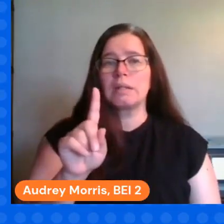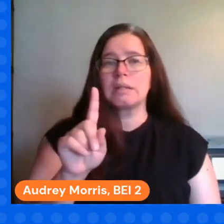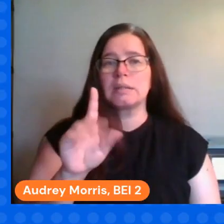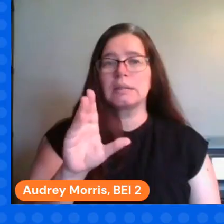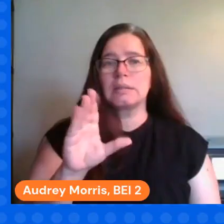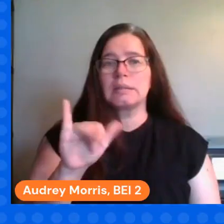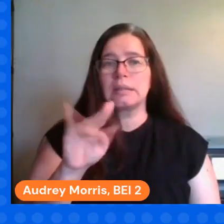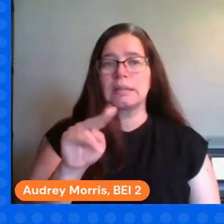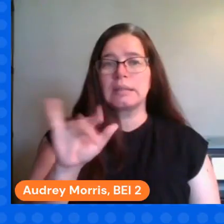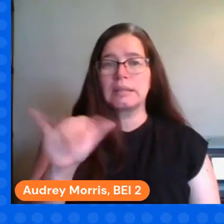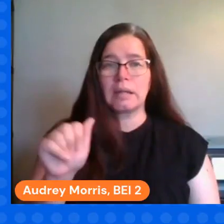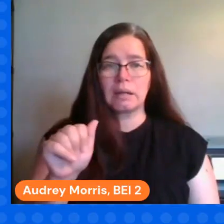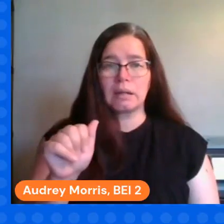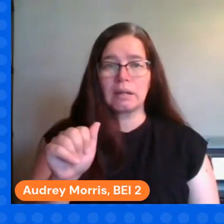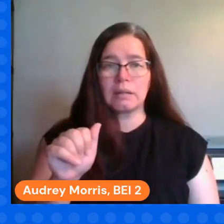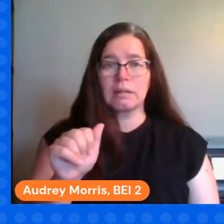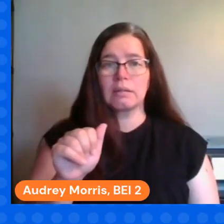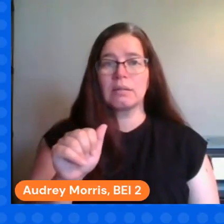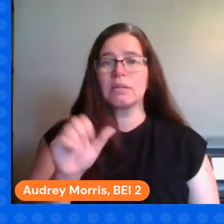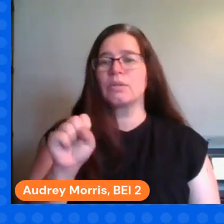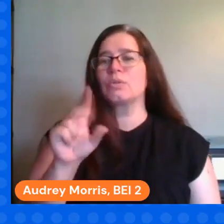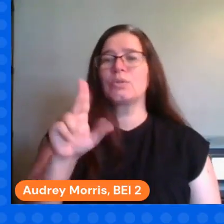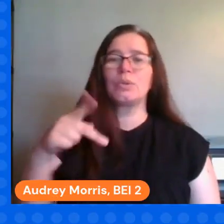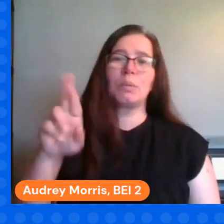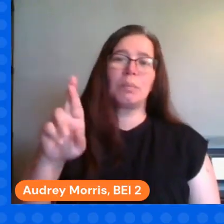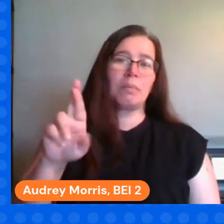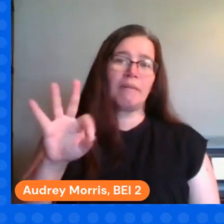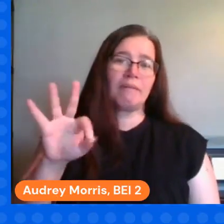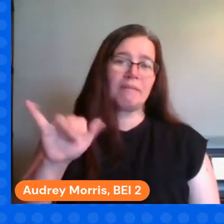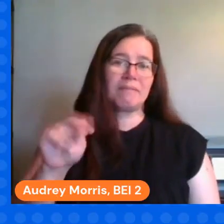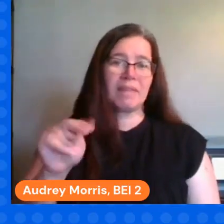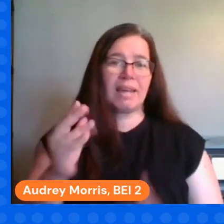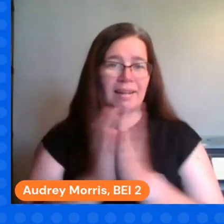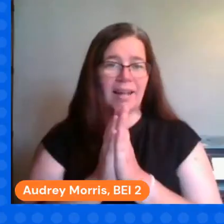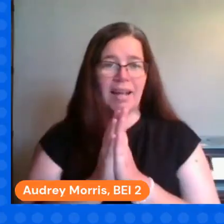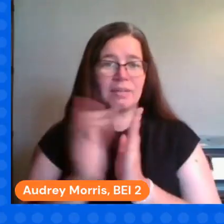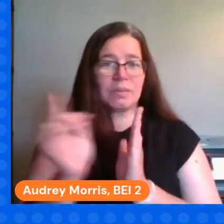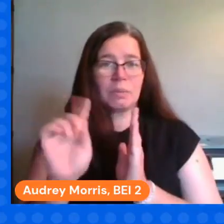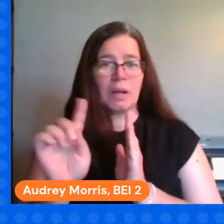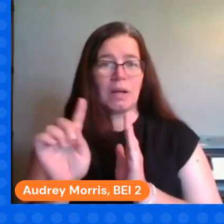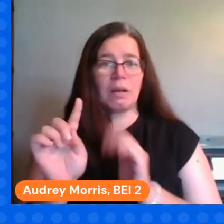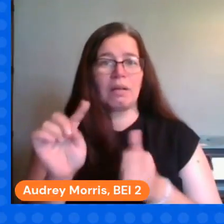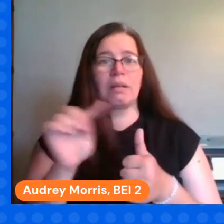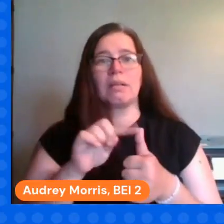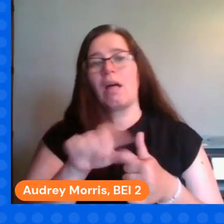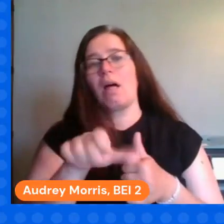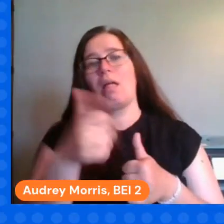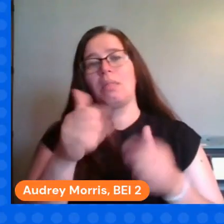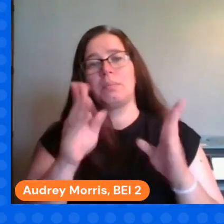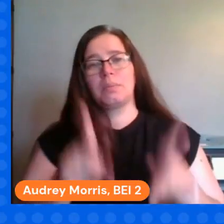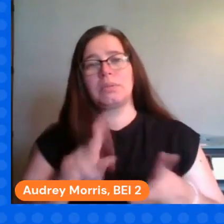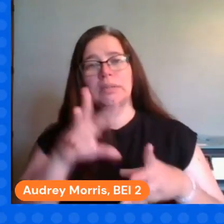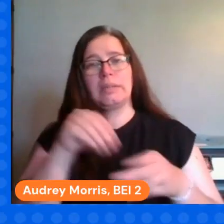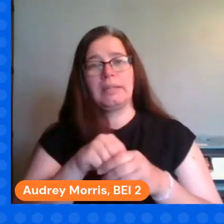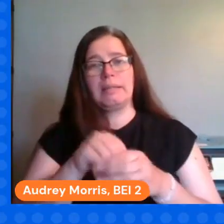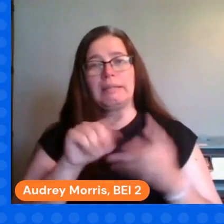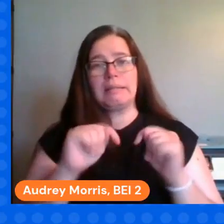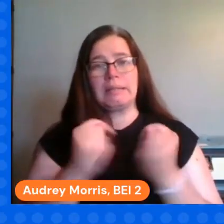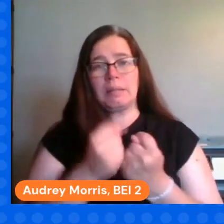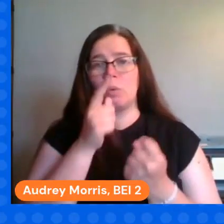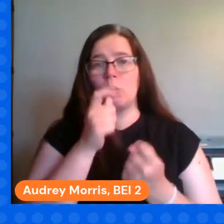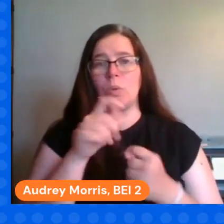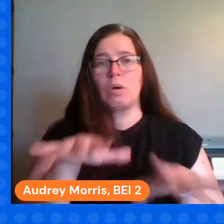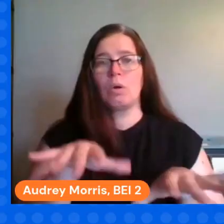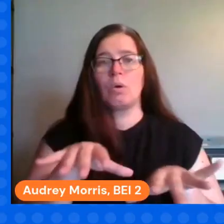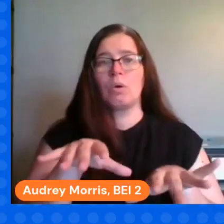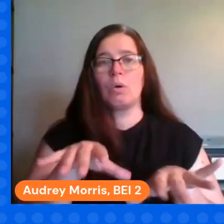super fan asking this question. So Zinnia is a member of the Scratch team who co-hosts videos with me on